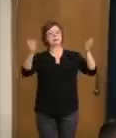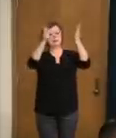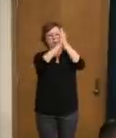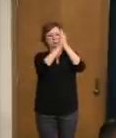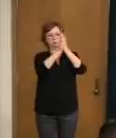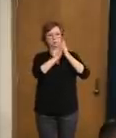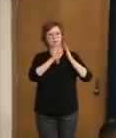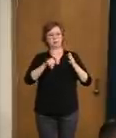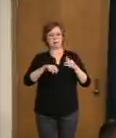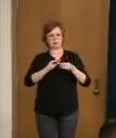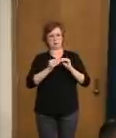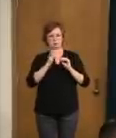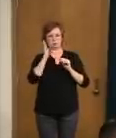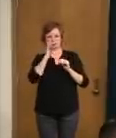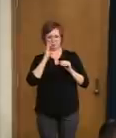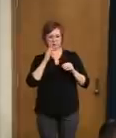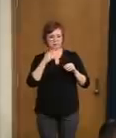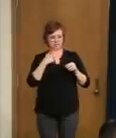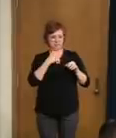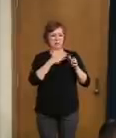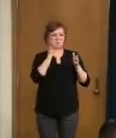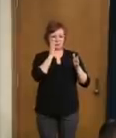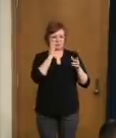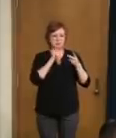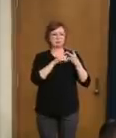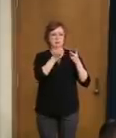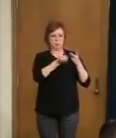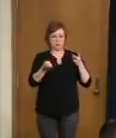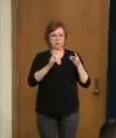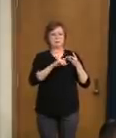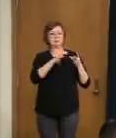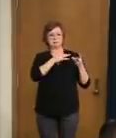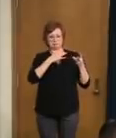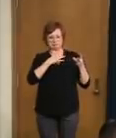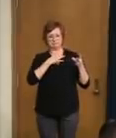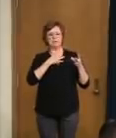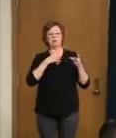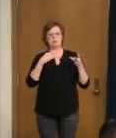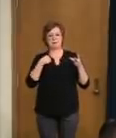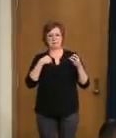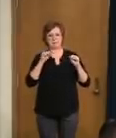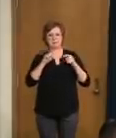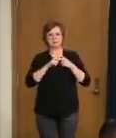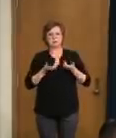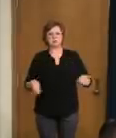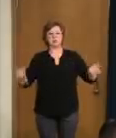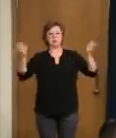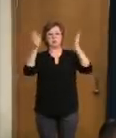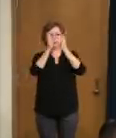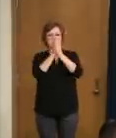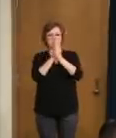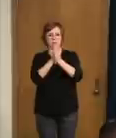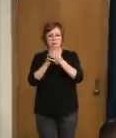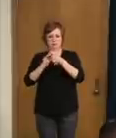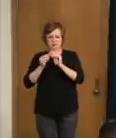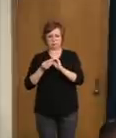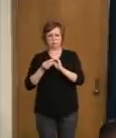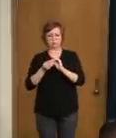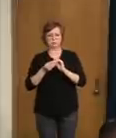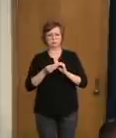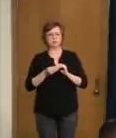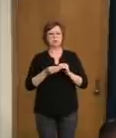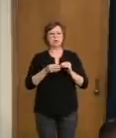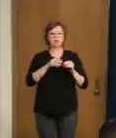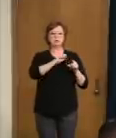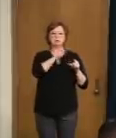that we have the right equipment, redeploying staff to different space. In Saskatoon, essentially, we repurposed the old